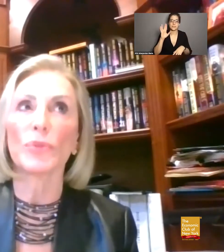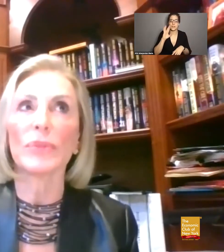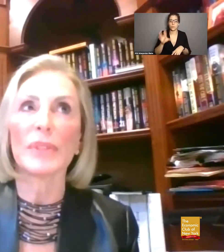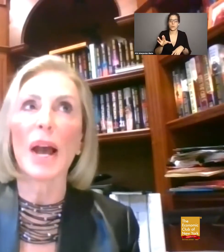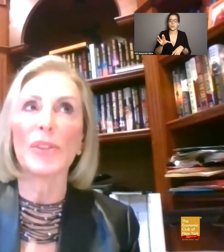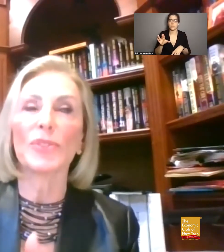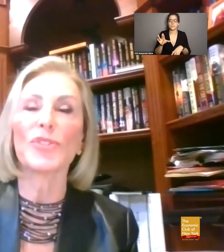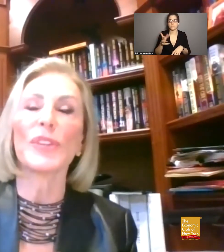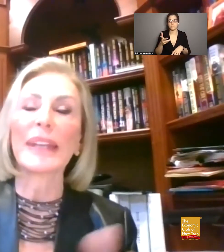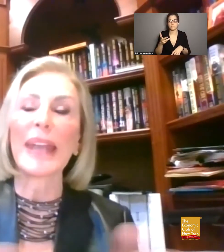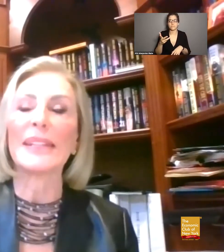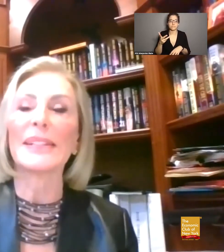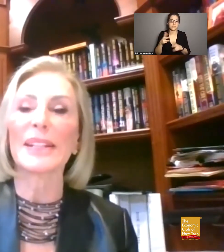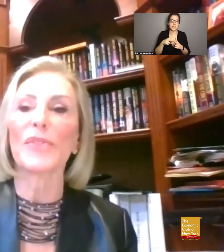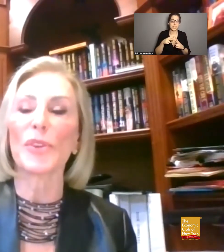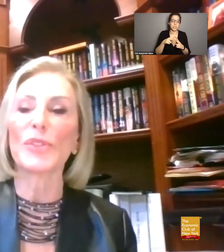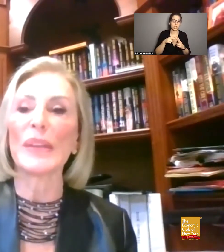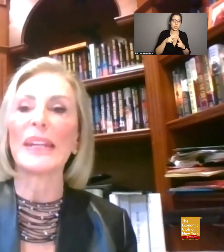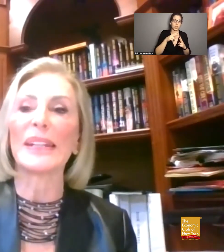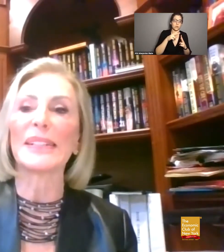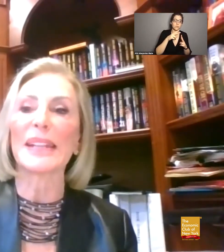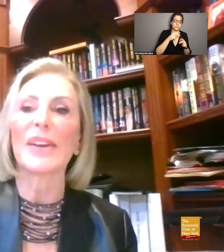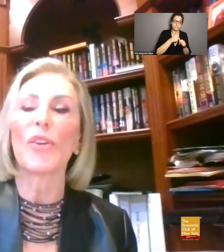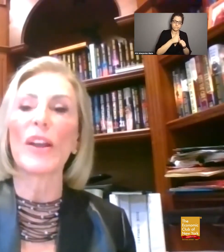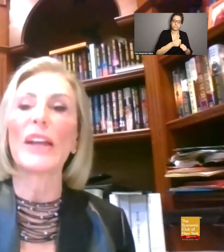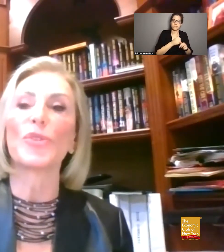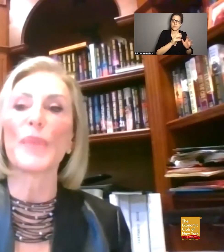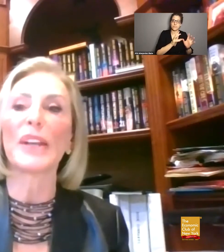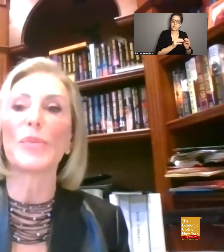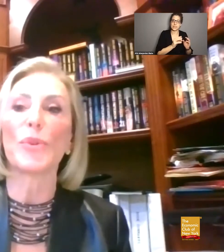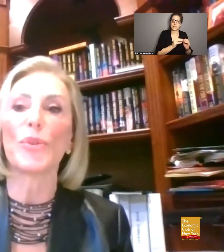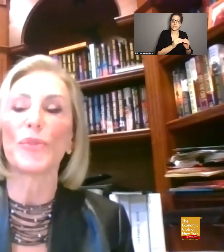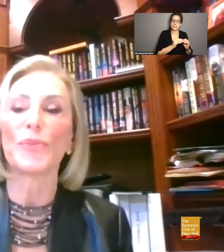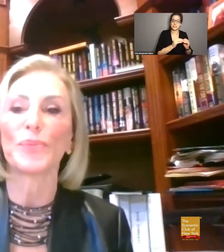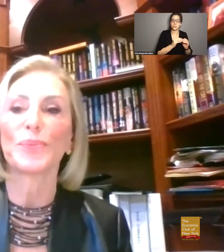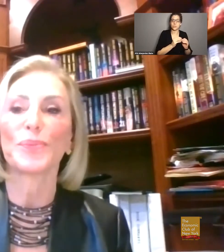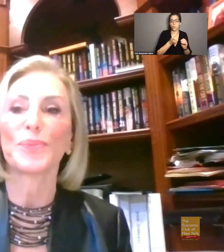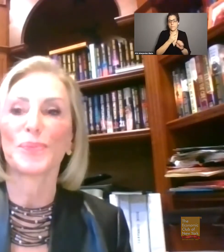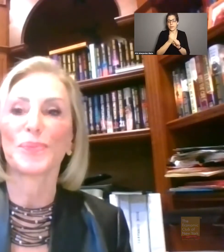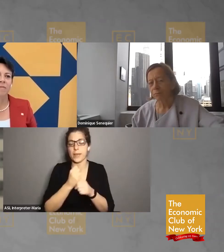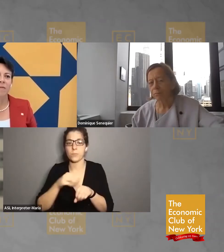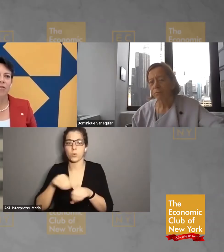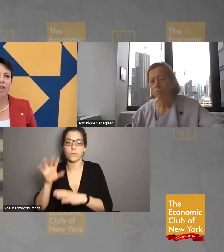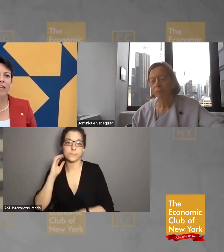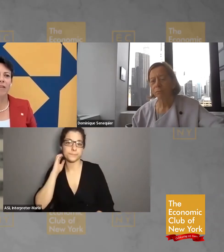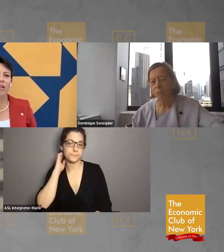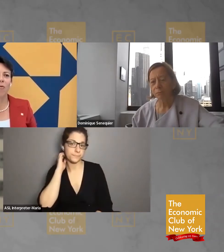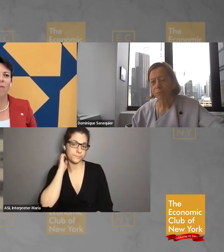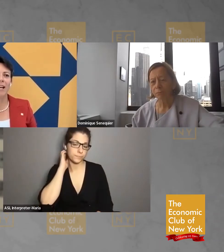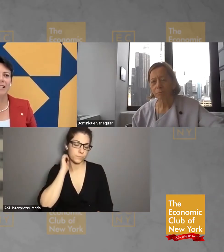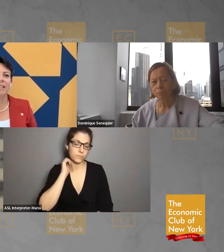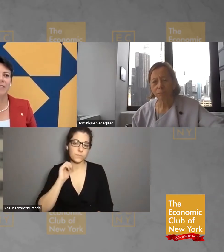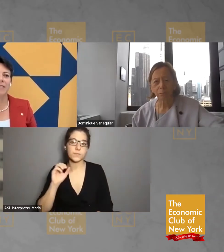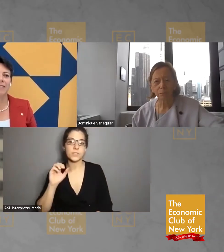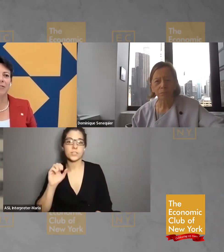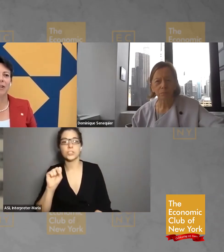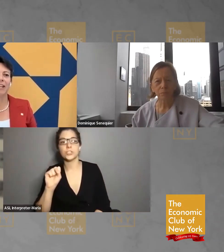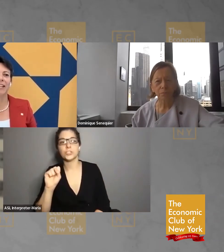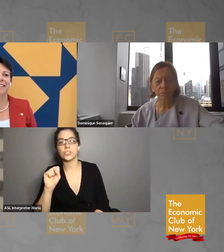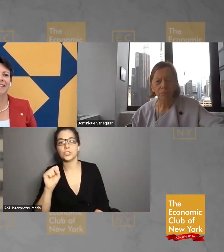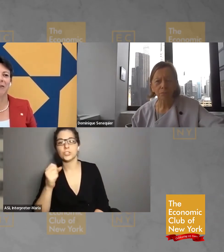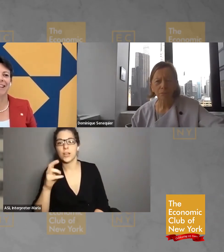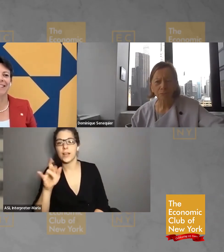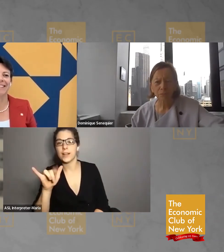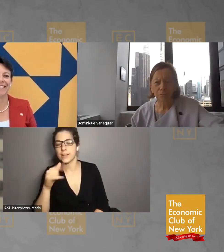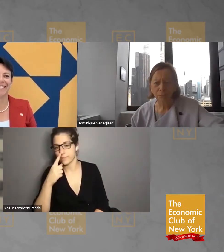go either to the cadence of those meetings or make a move. You think, and Shelley, if you don't mind,